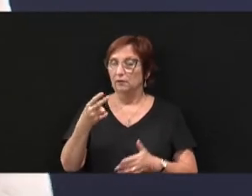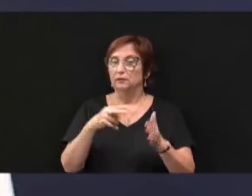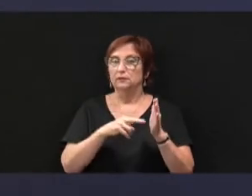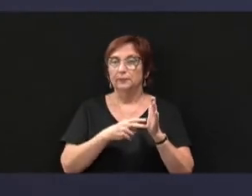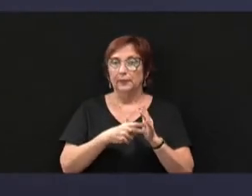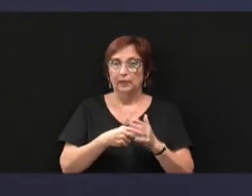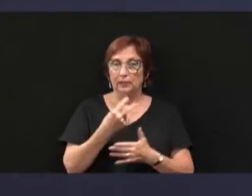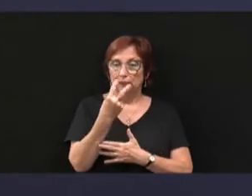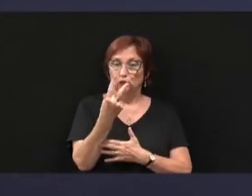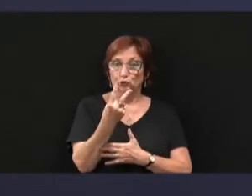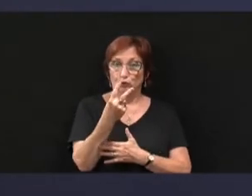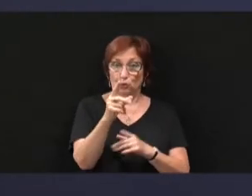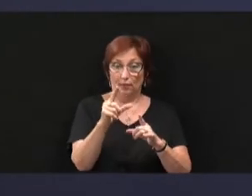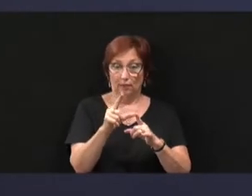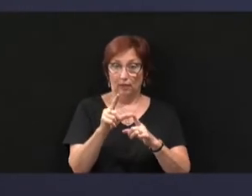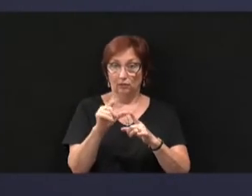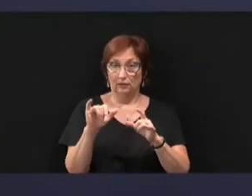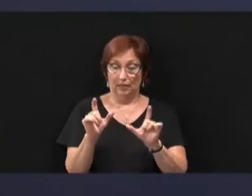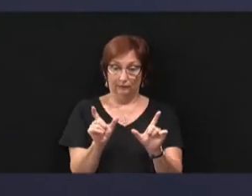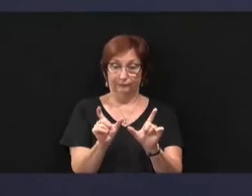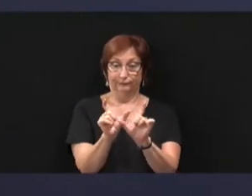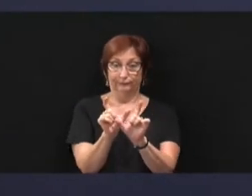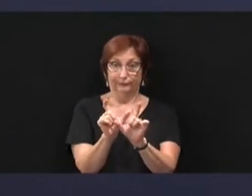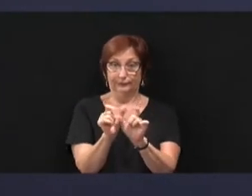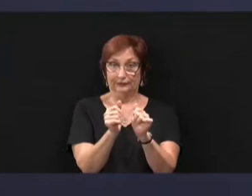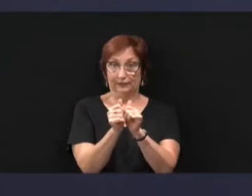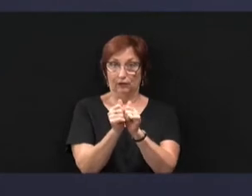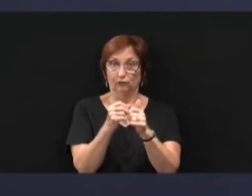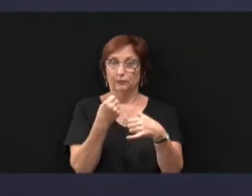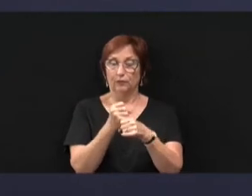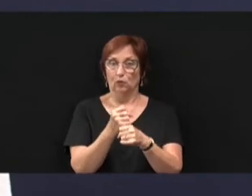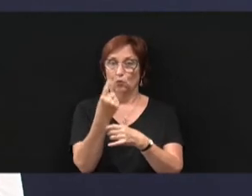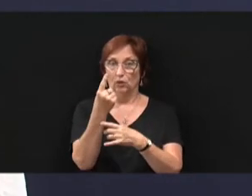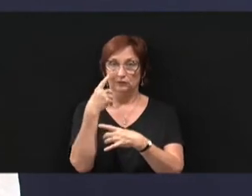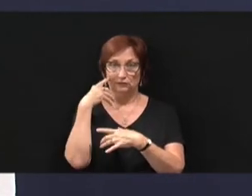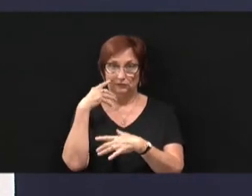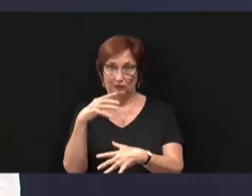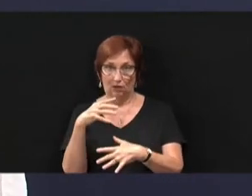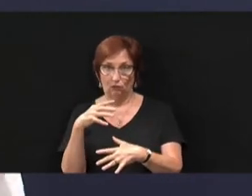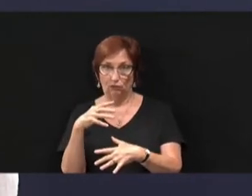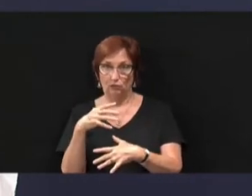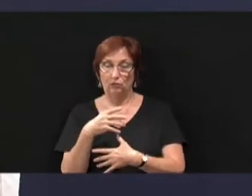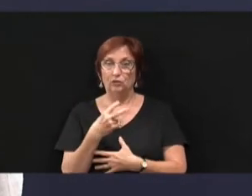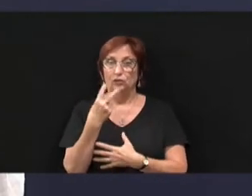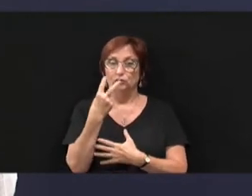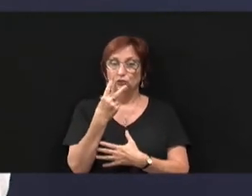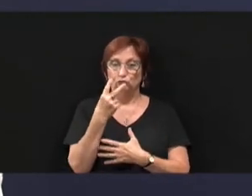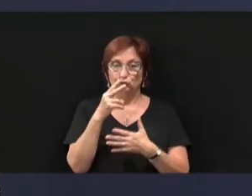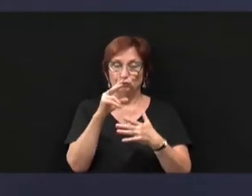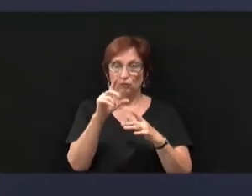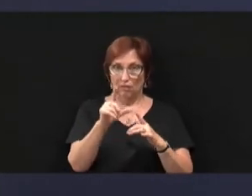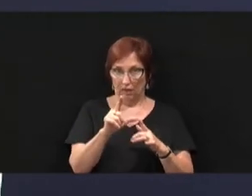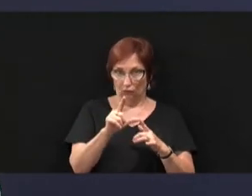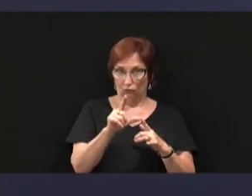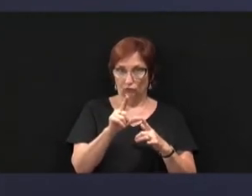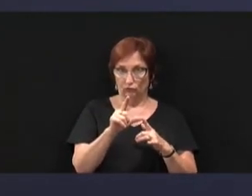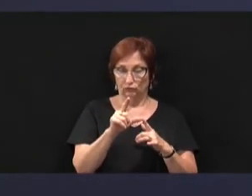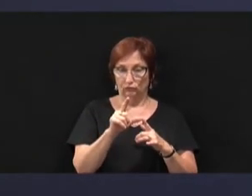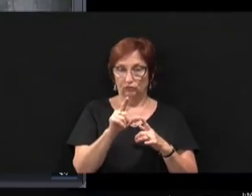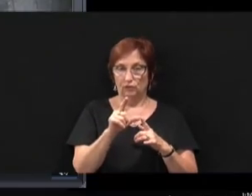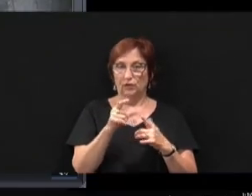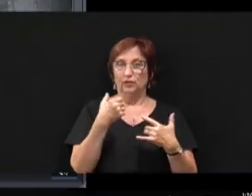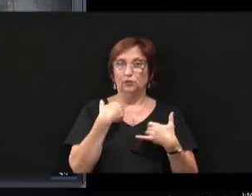two letters that come together to make one sound. So two graphemes or two letters. So I have